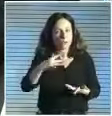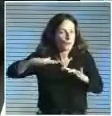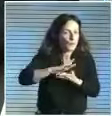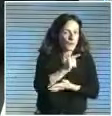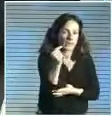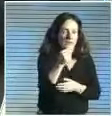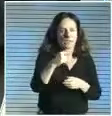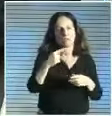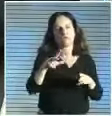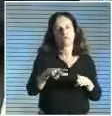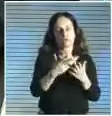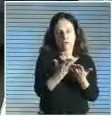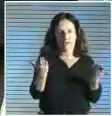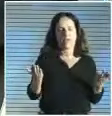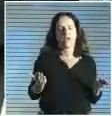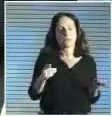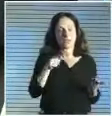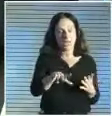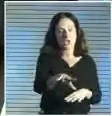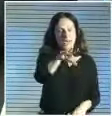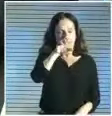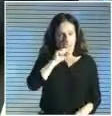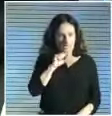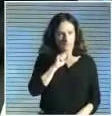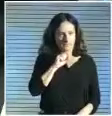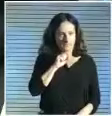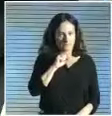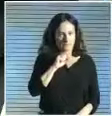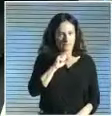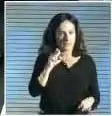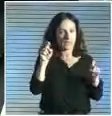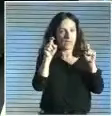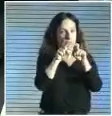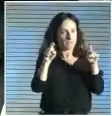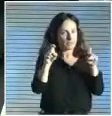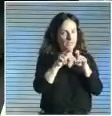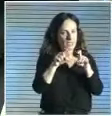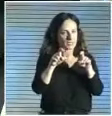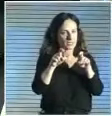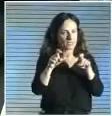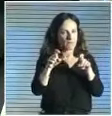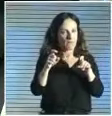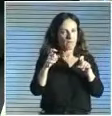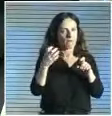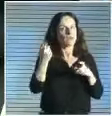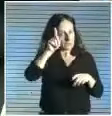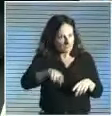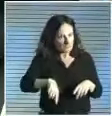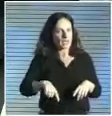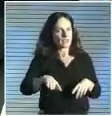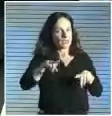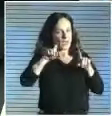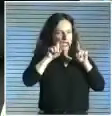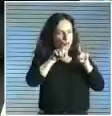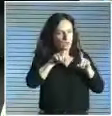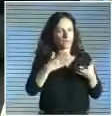education goes in both directions. For the companies, we need to educate the company, understand why we are creating reaction in the society,